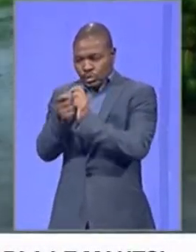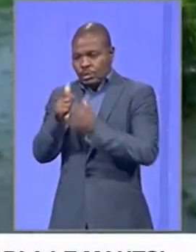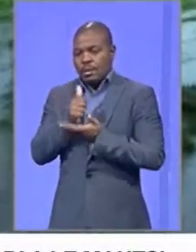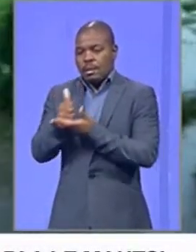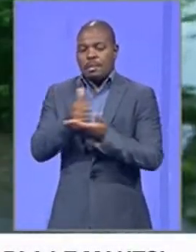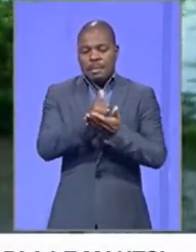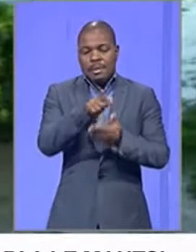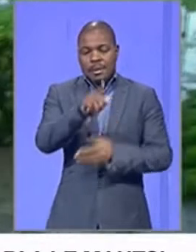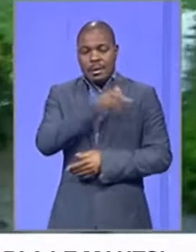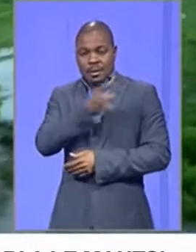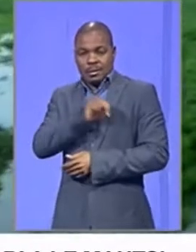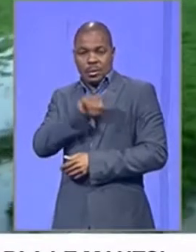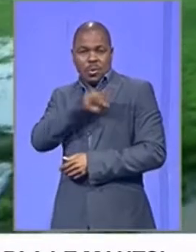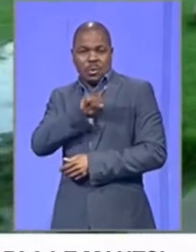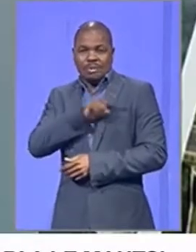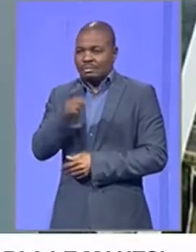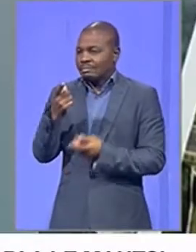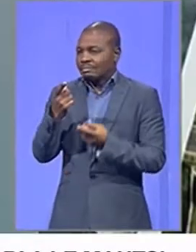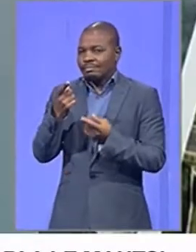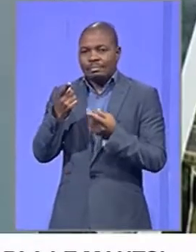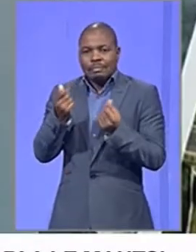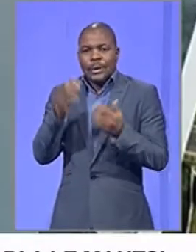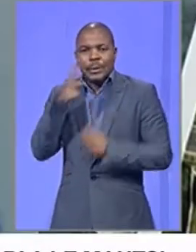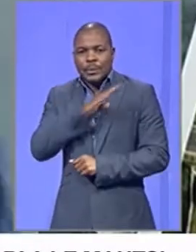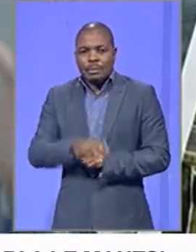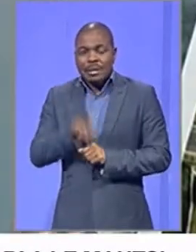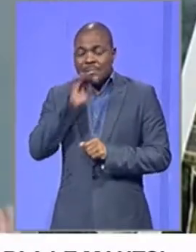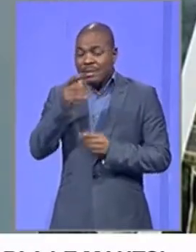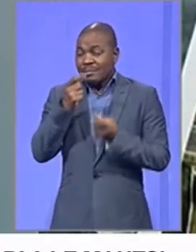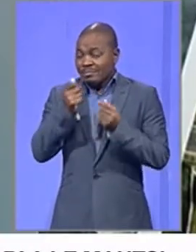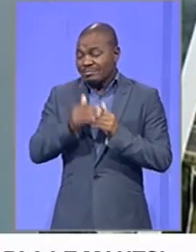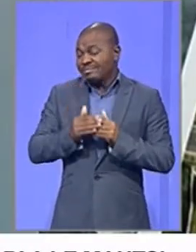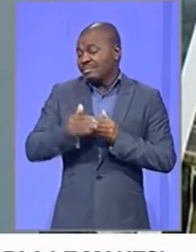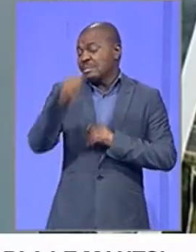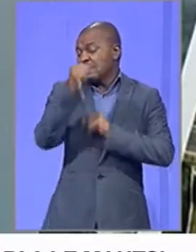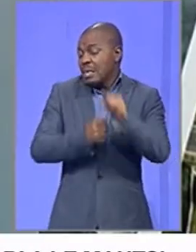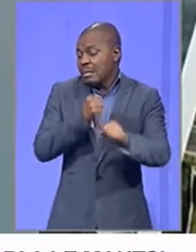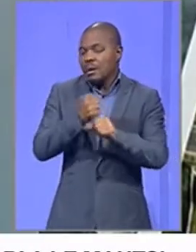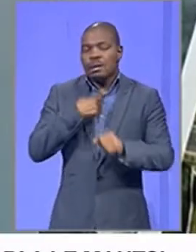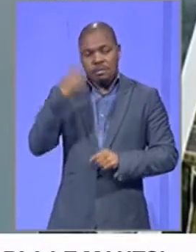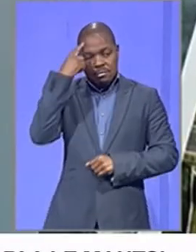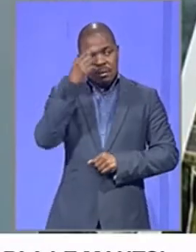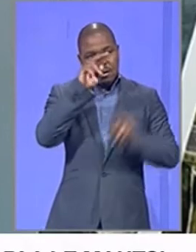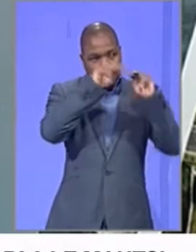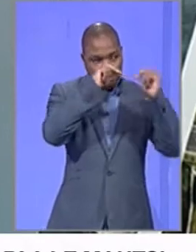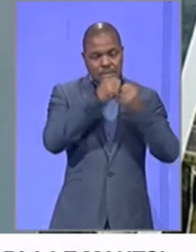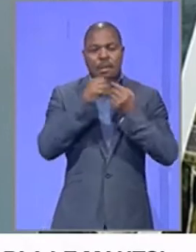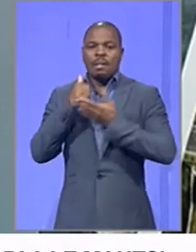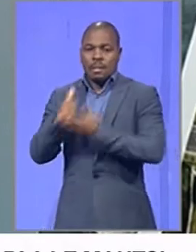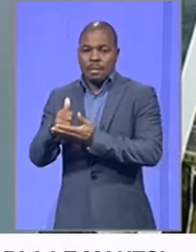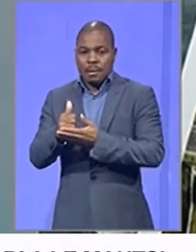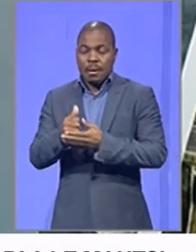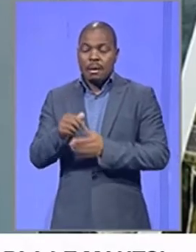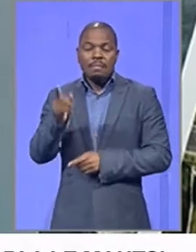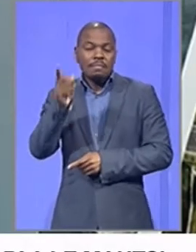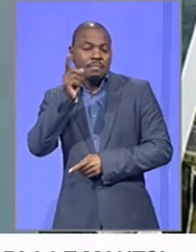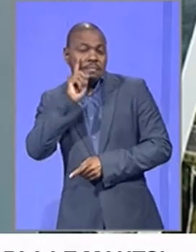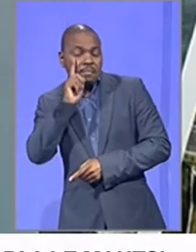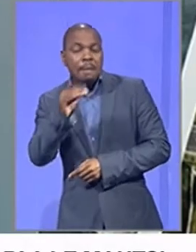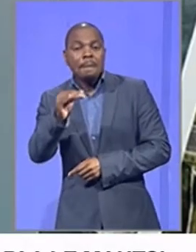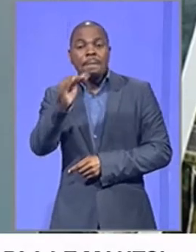have the resources to fix some of those roads. It will take them years to fix those roads. Verification means